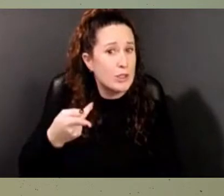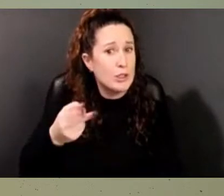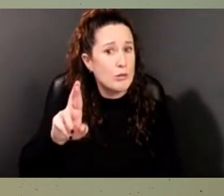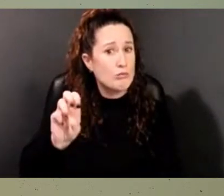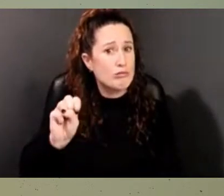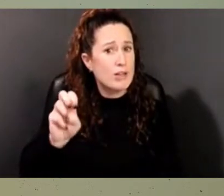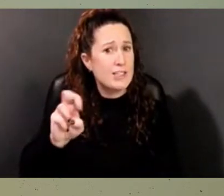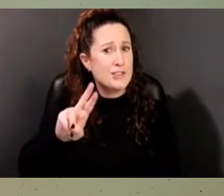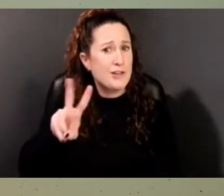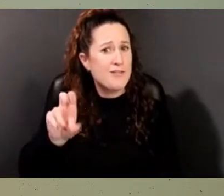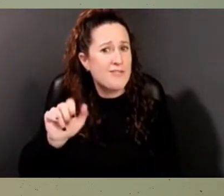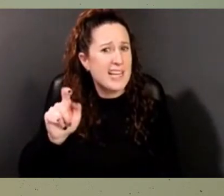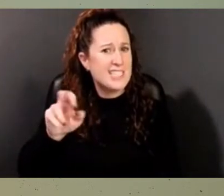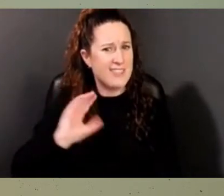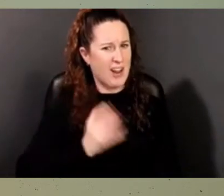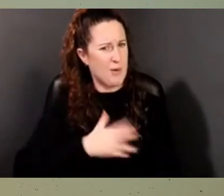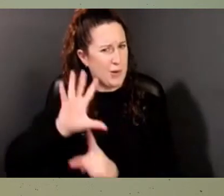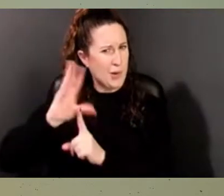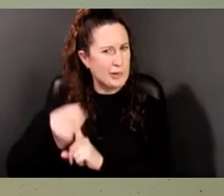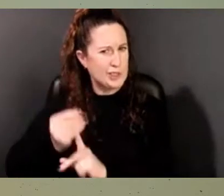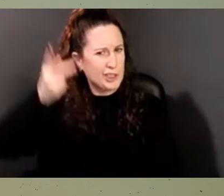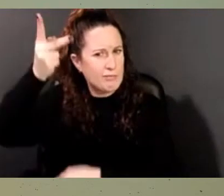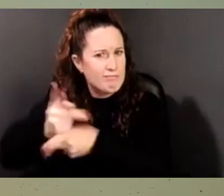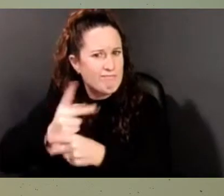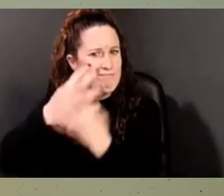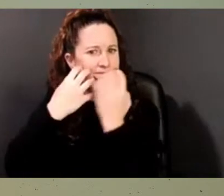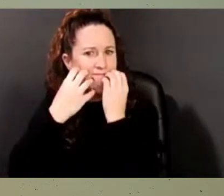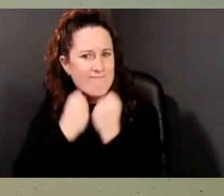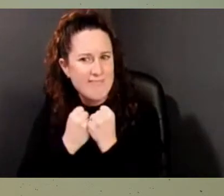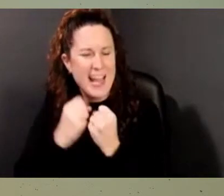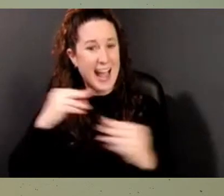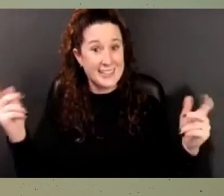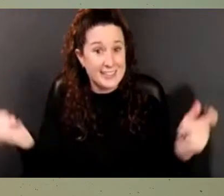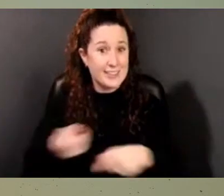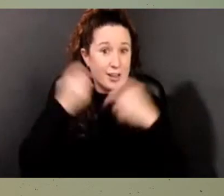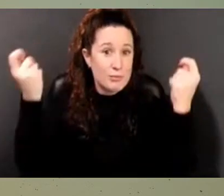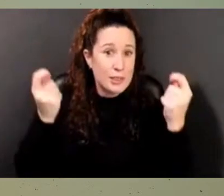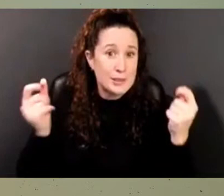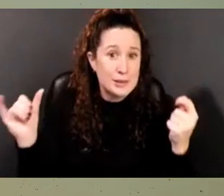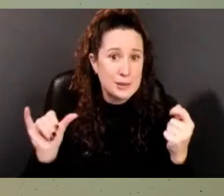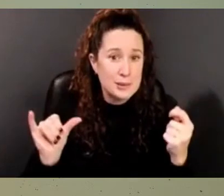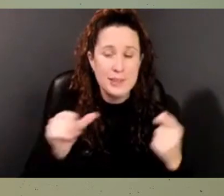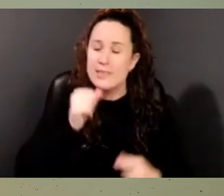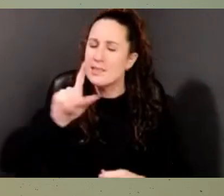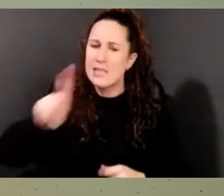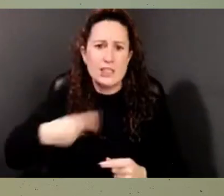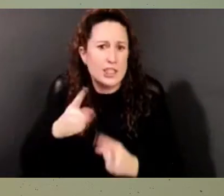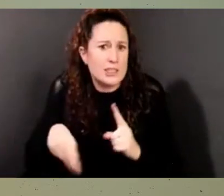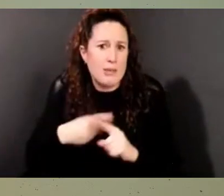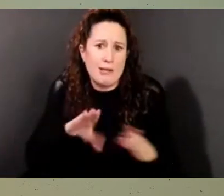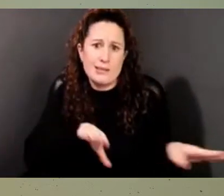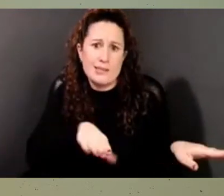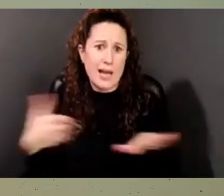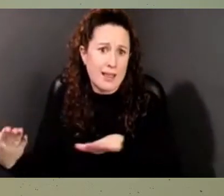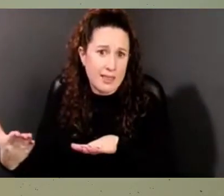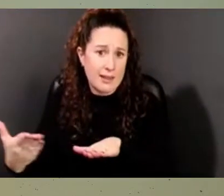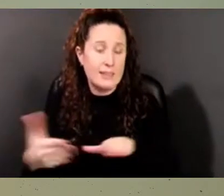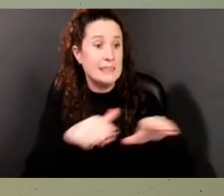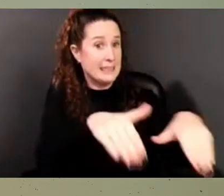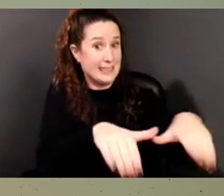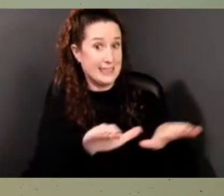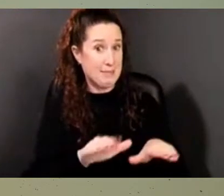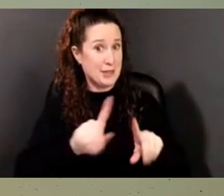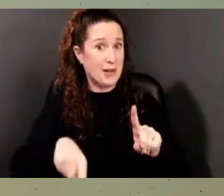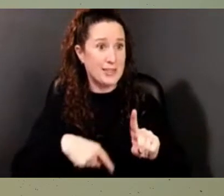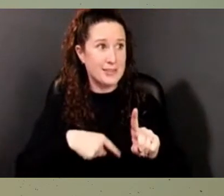culture, and it's a celebration, right? This is not just about death. Cemeteries is very much about the life,